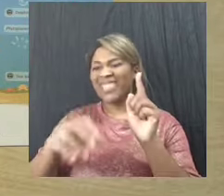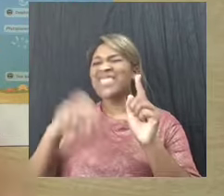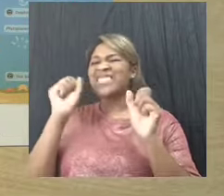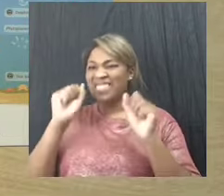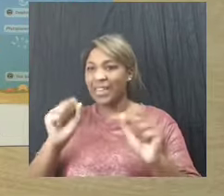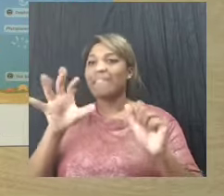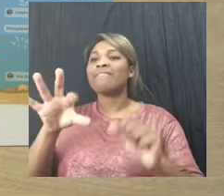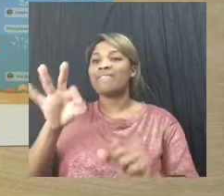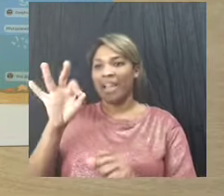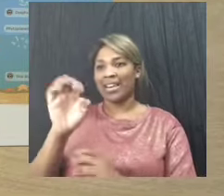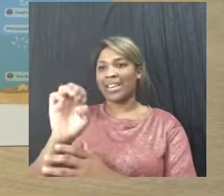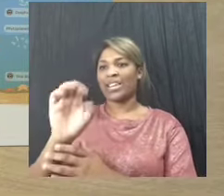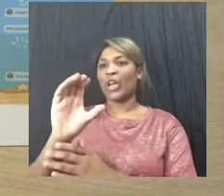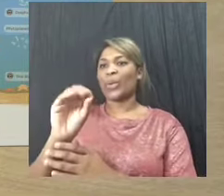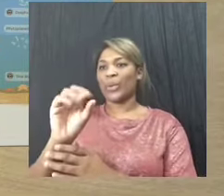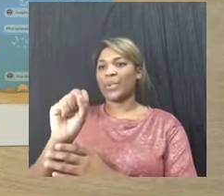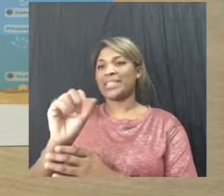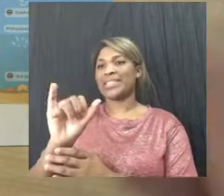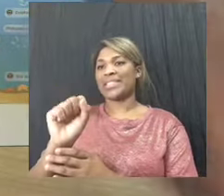find ecosystems.